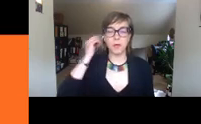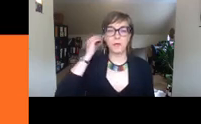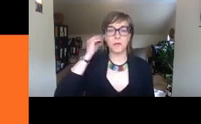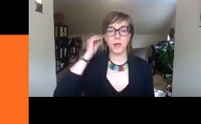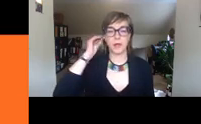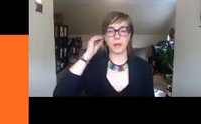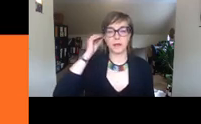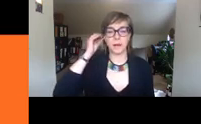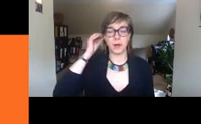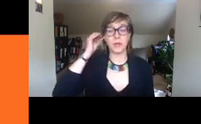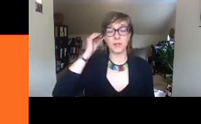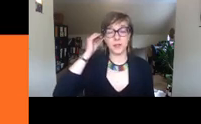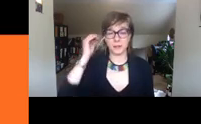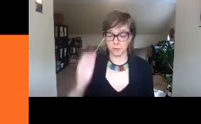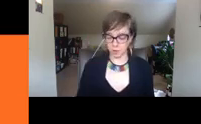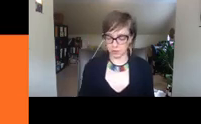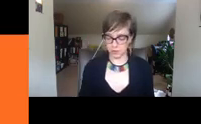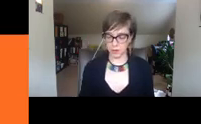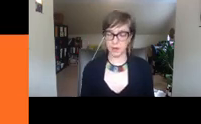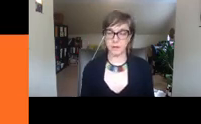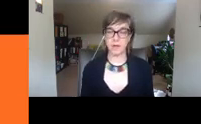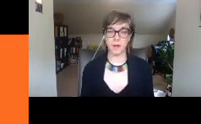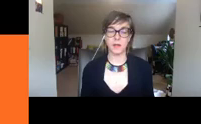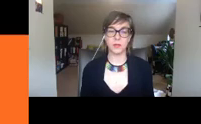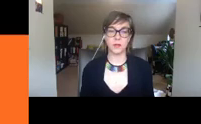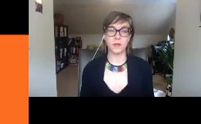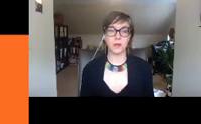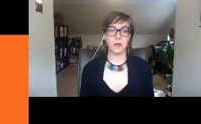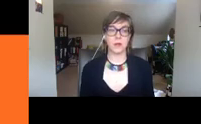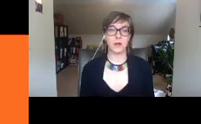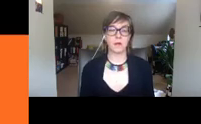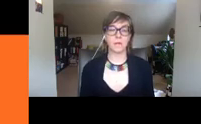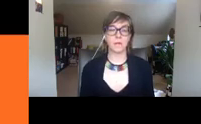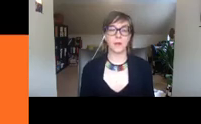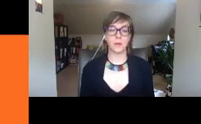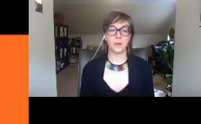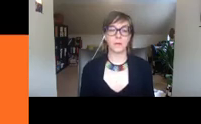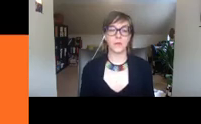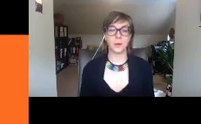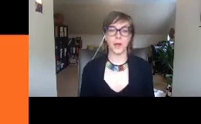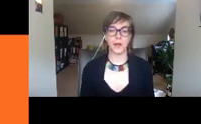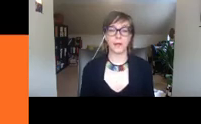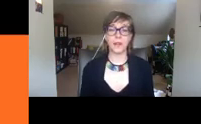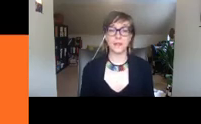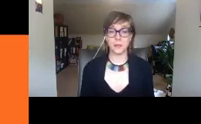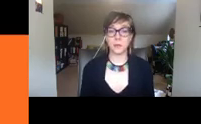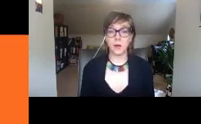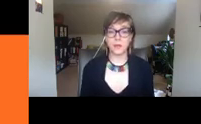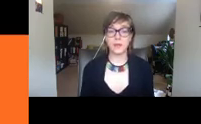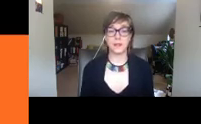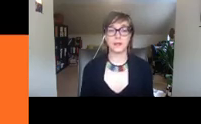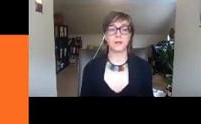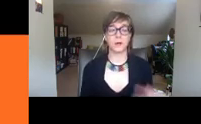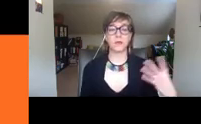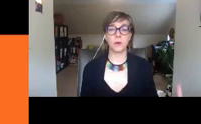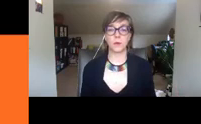about grief and about this collective loss that I mentioned that we have. And it's up to